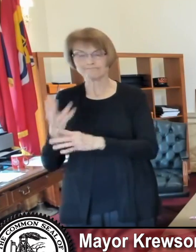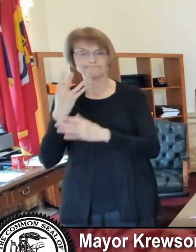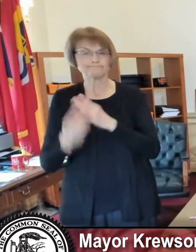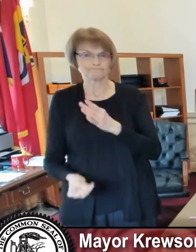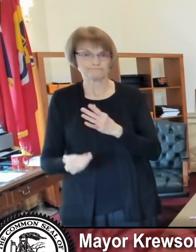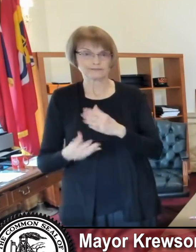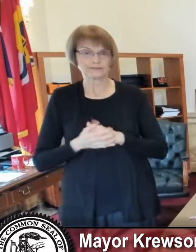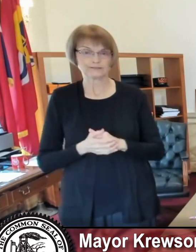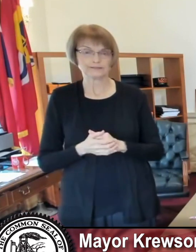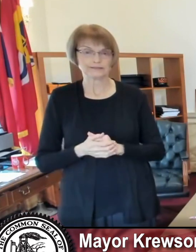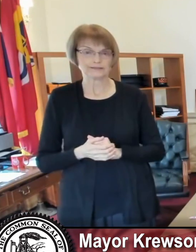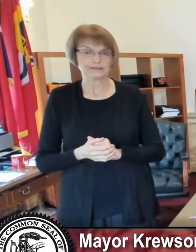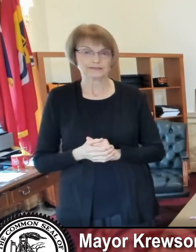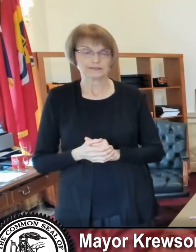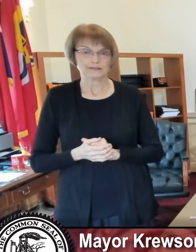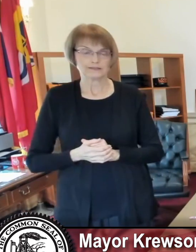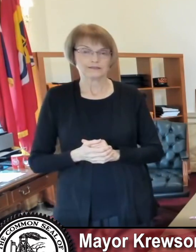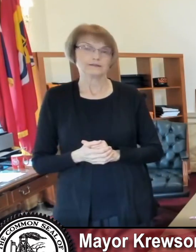So,